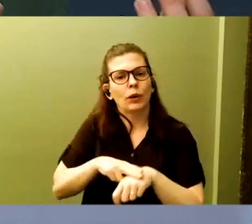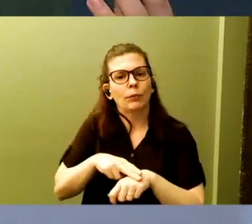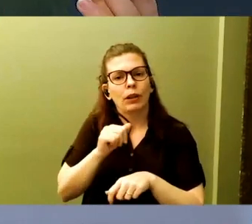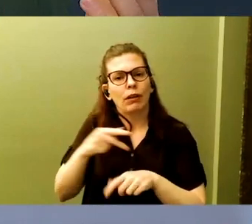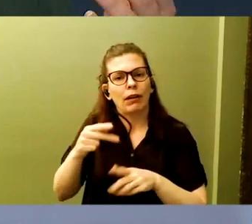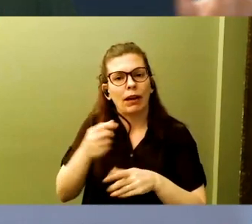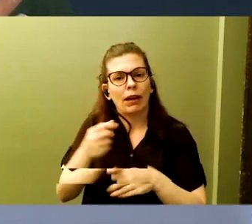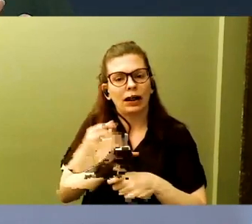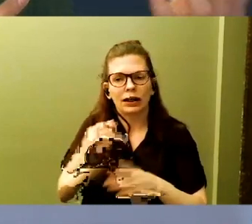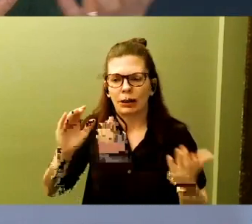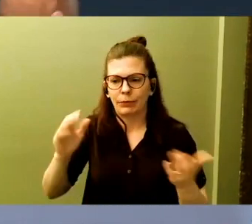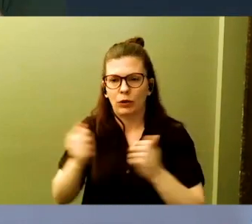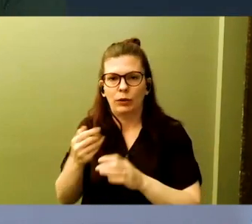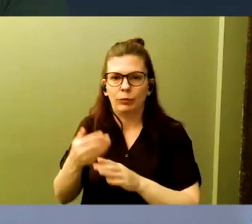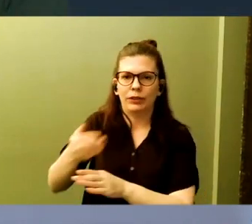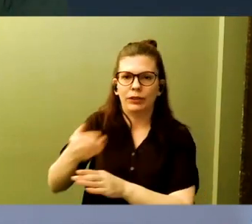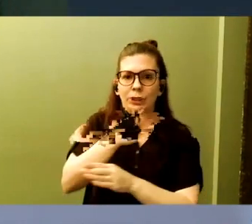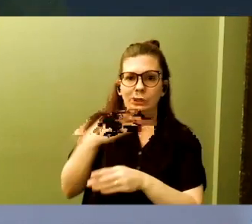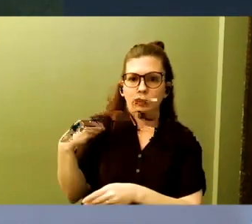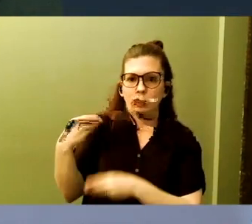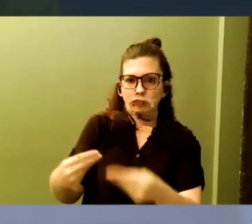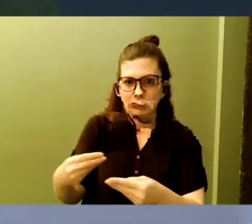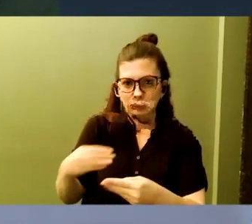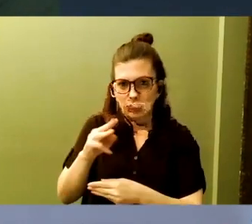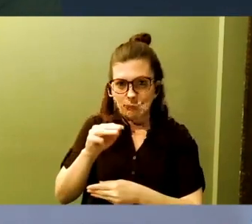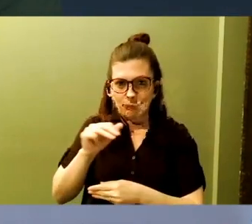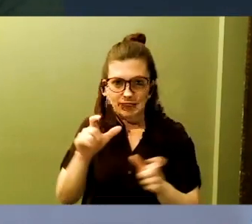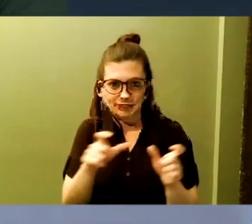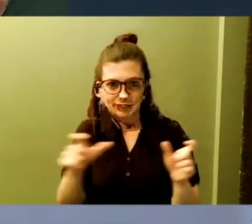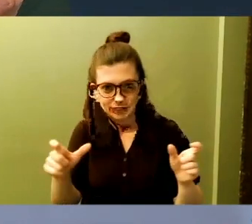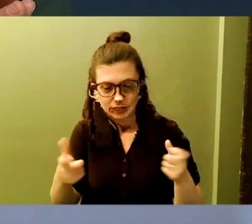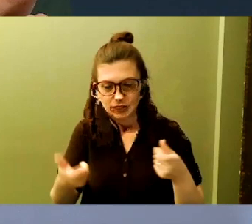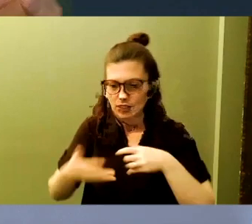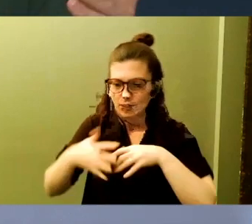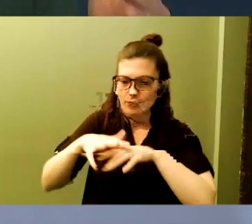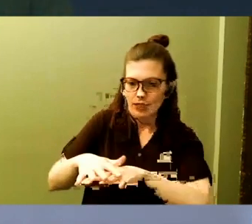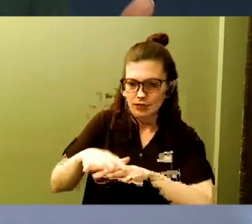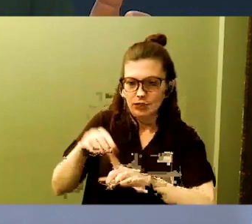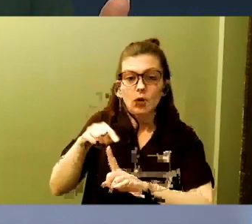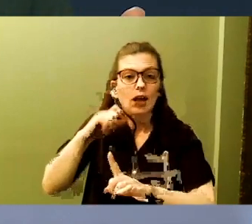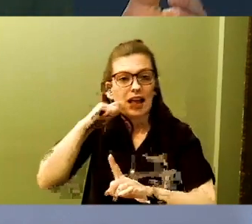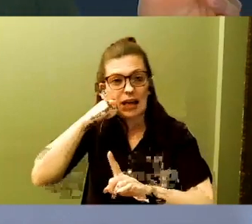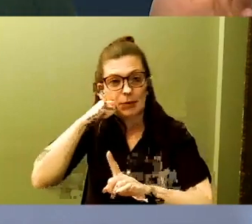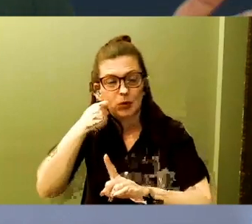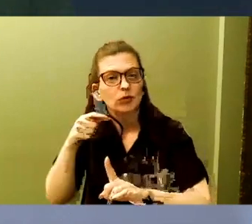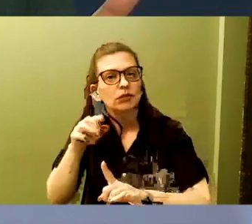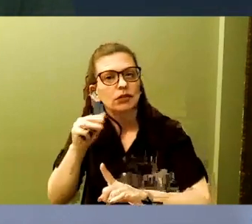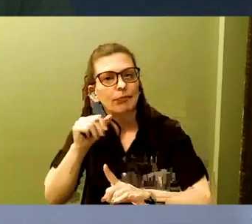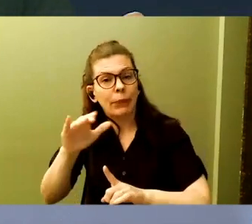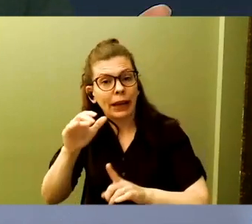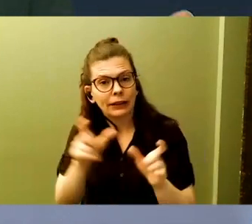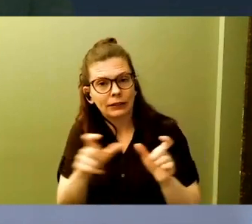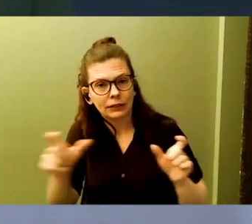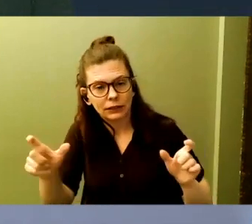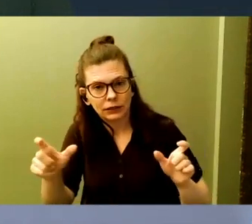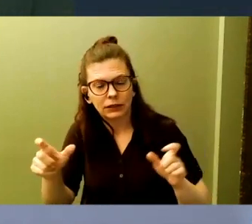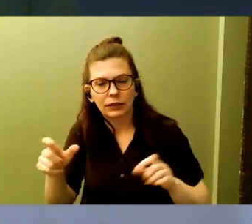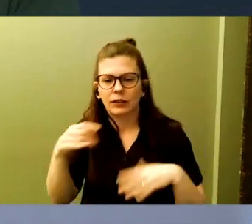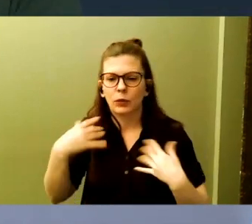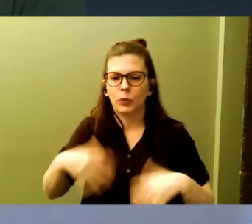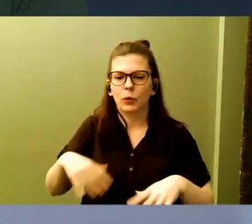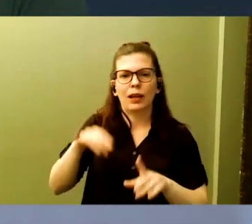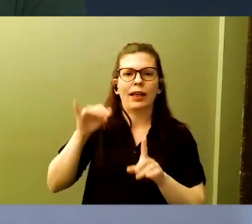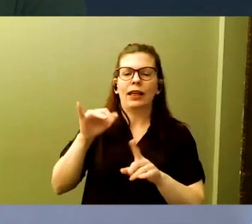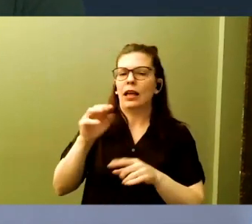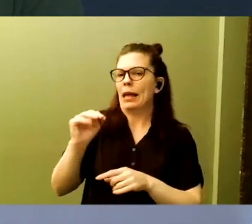instances, Intel-based versus Apple Silicon-based Mac instances, which is or M1.